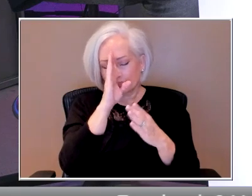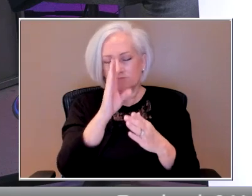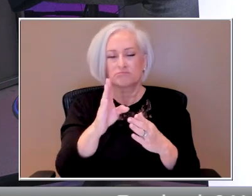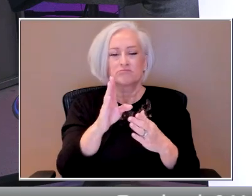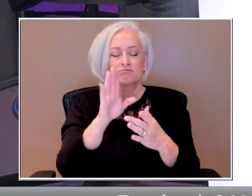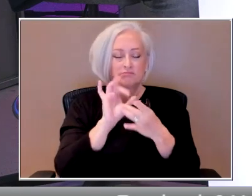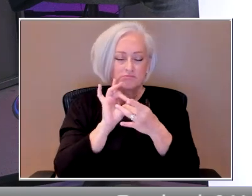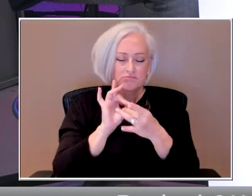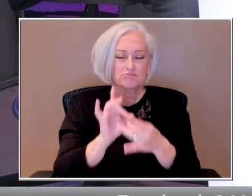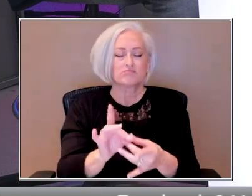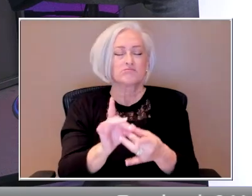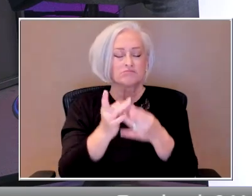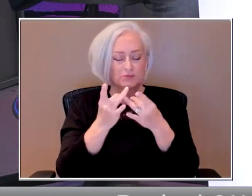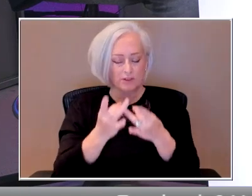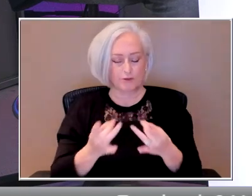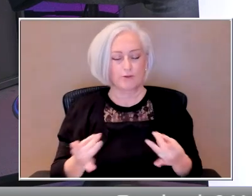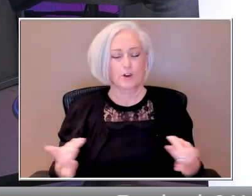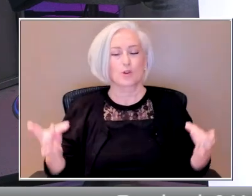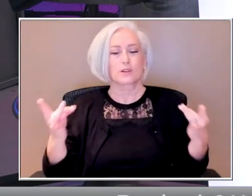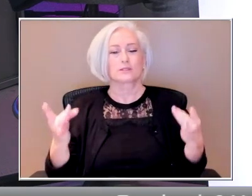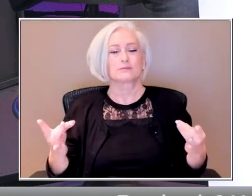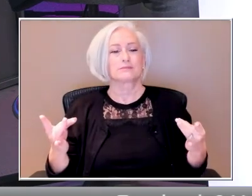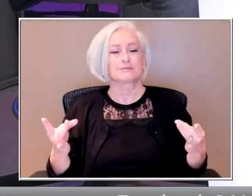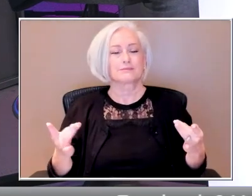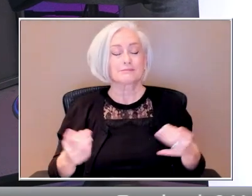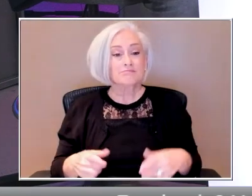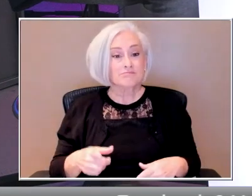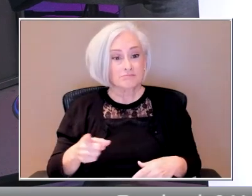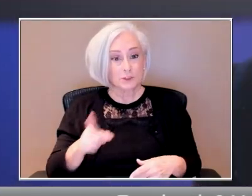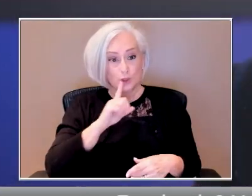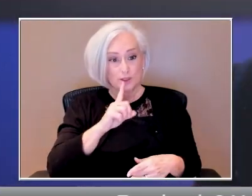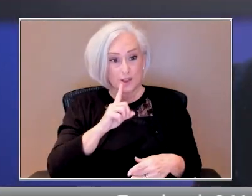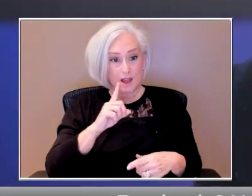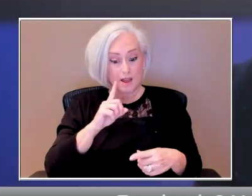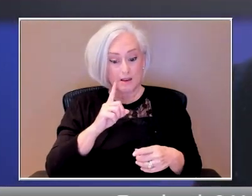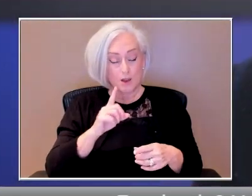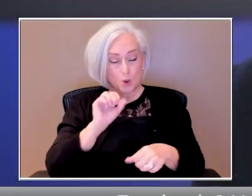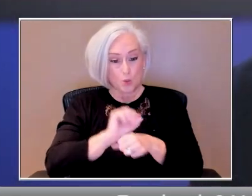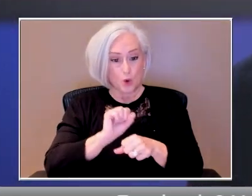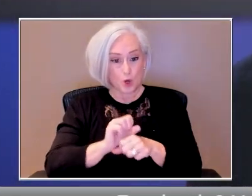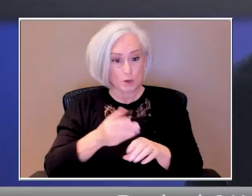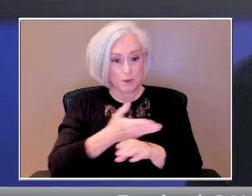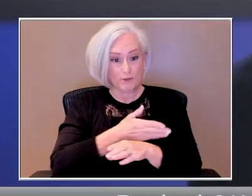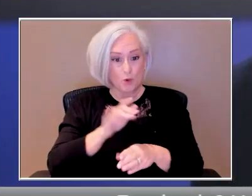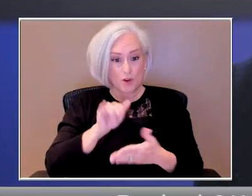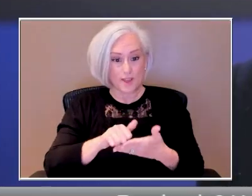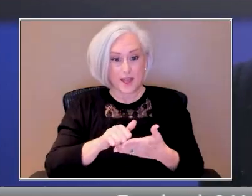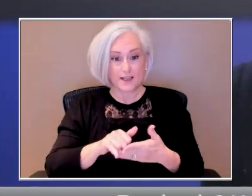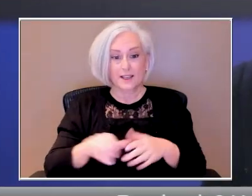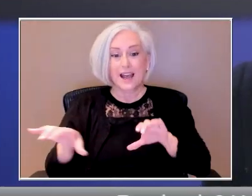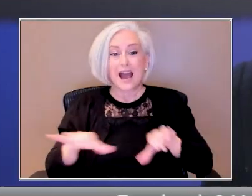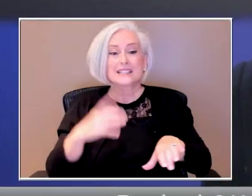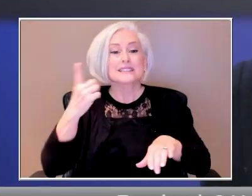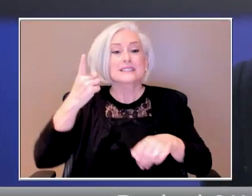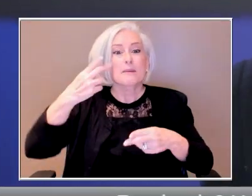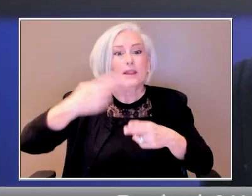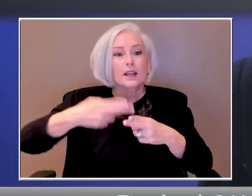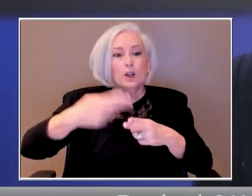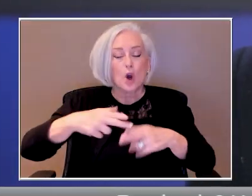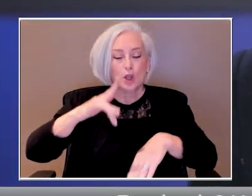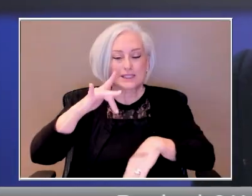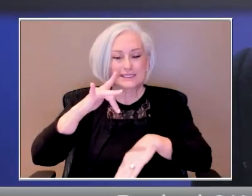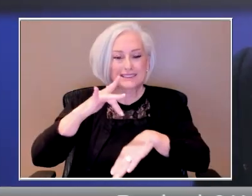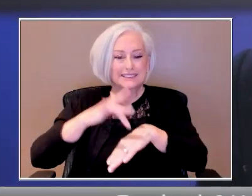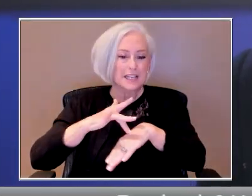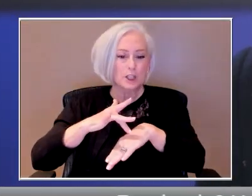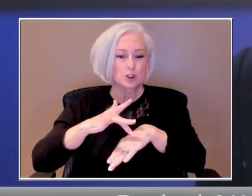of time as far as processing? Absolutely. So I did something called touch therapy, which really, really helped. Meaning